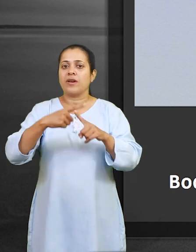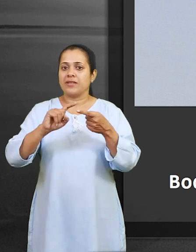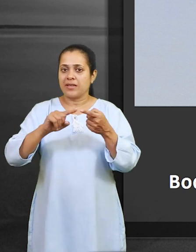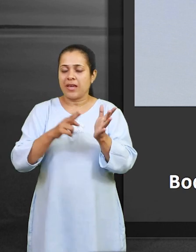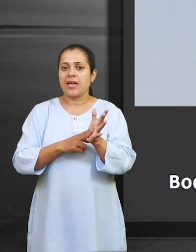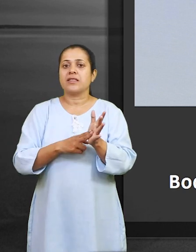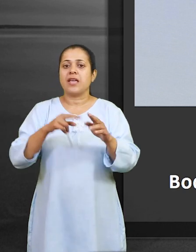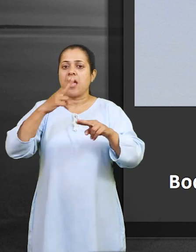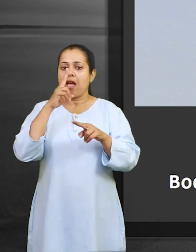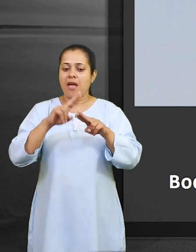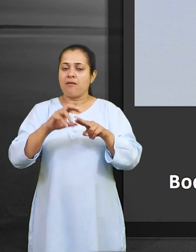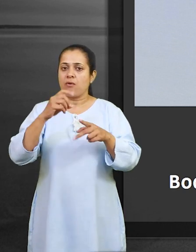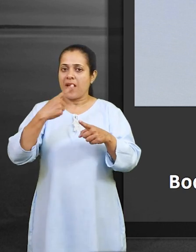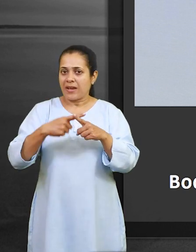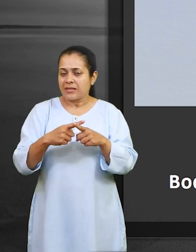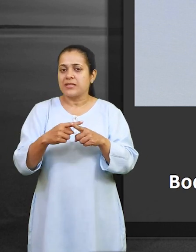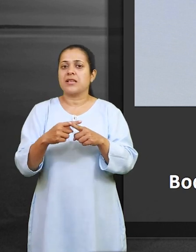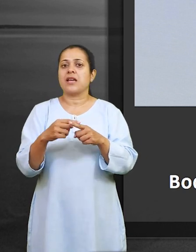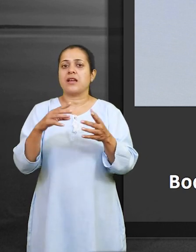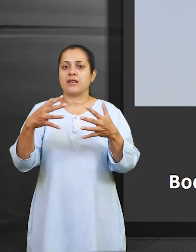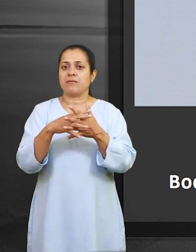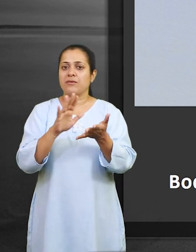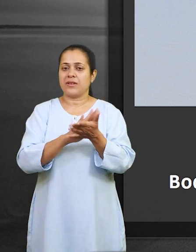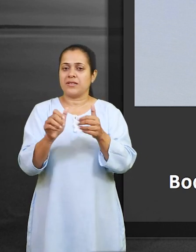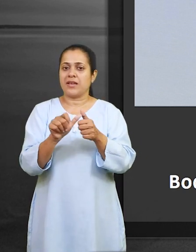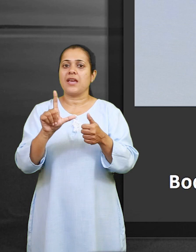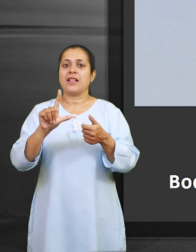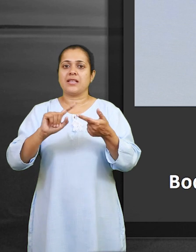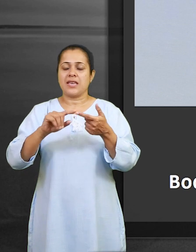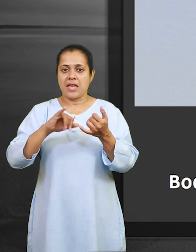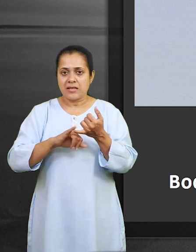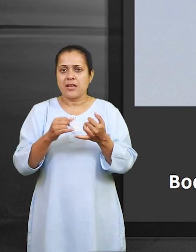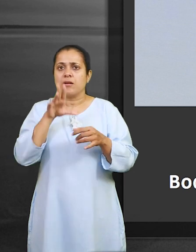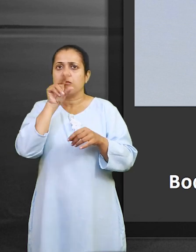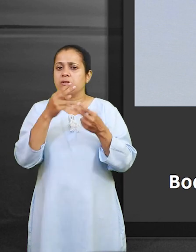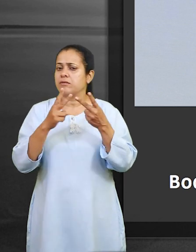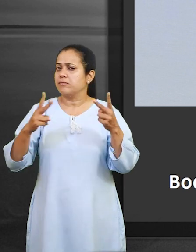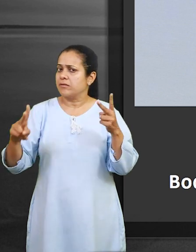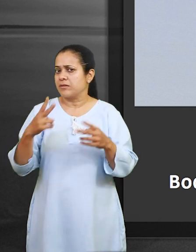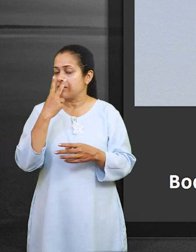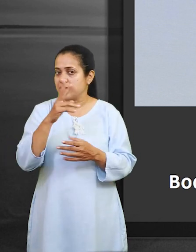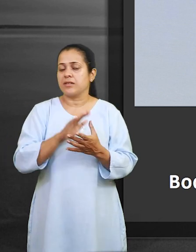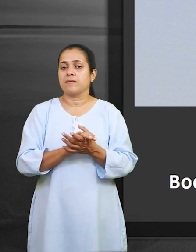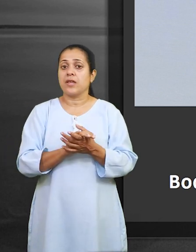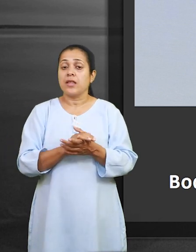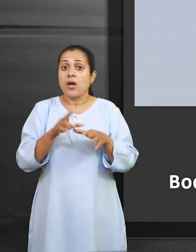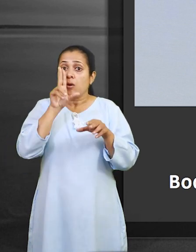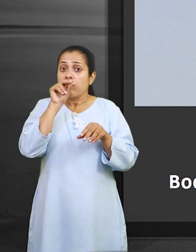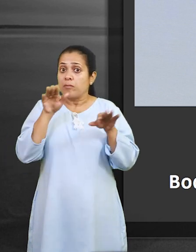reindeers, foxes, seals, whales, birds. Adaptation is also seen in